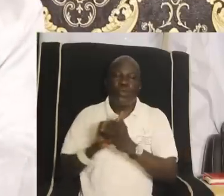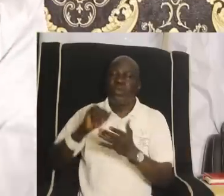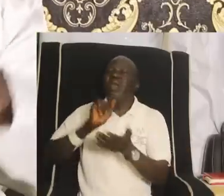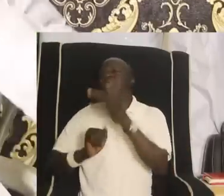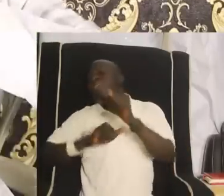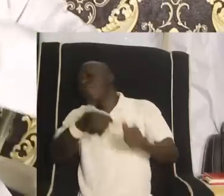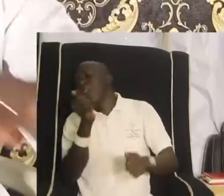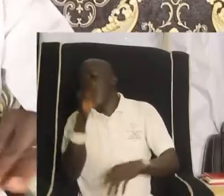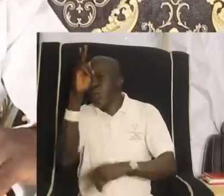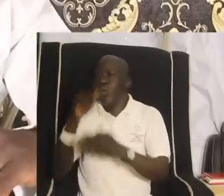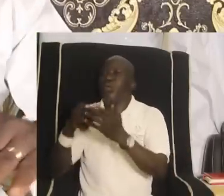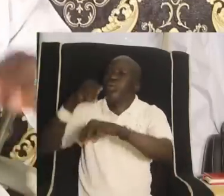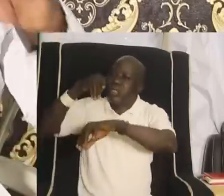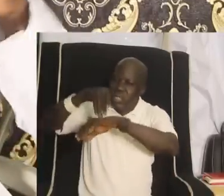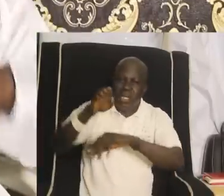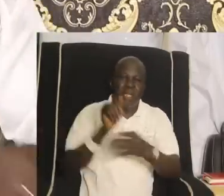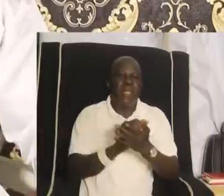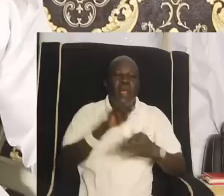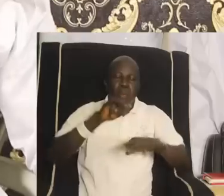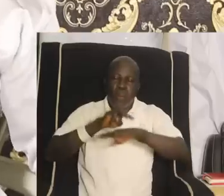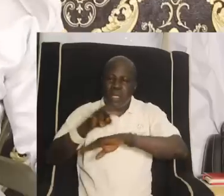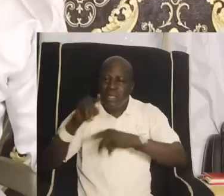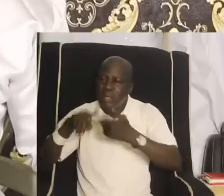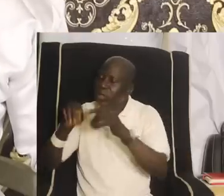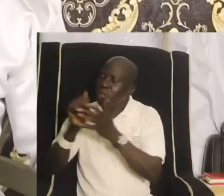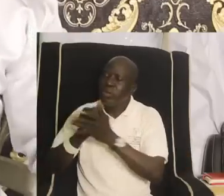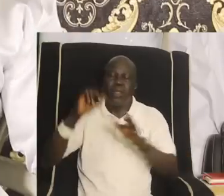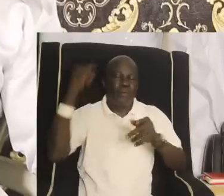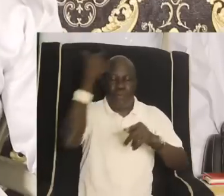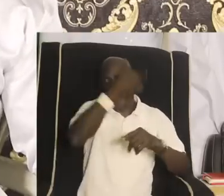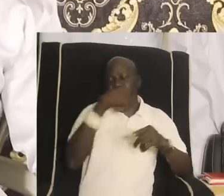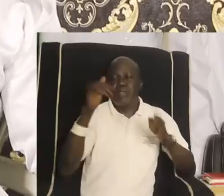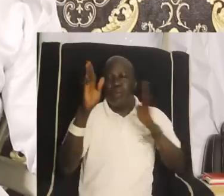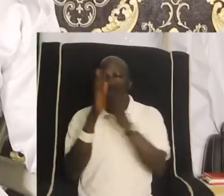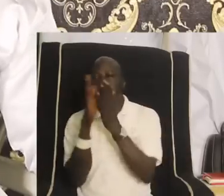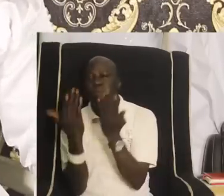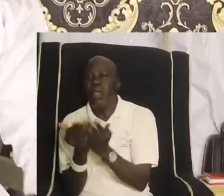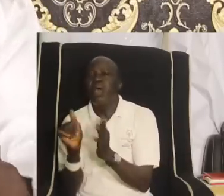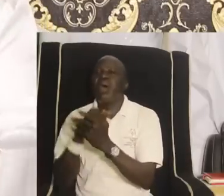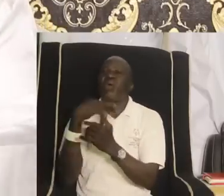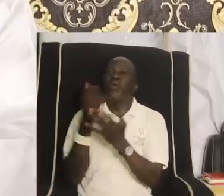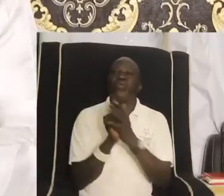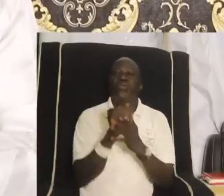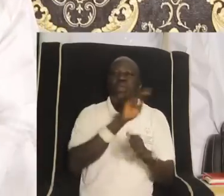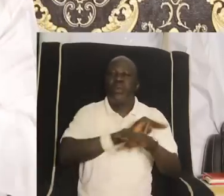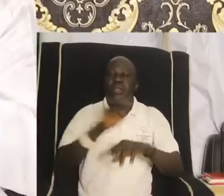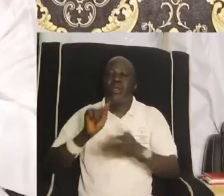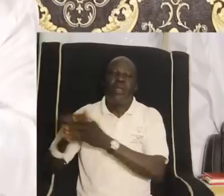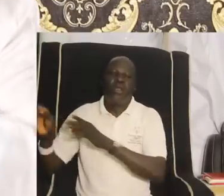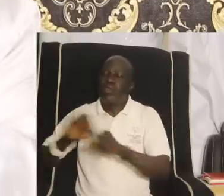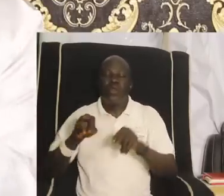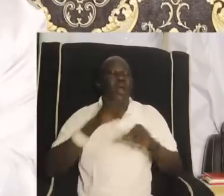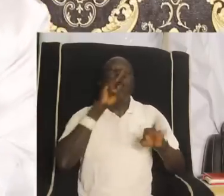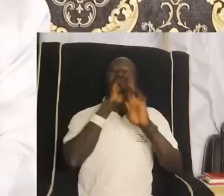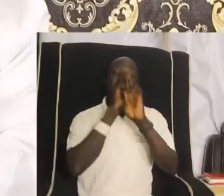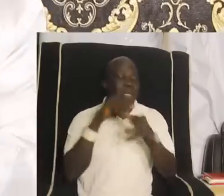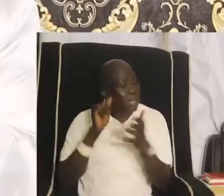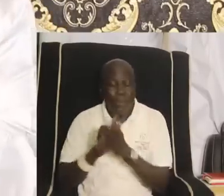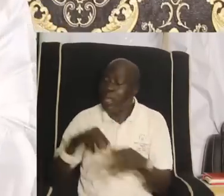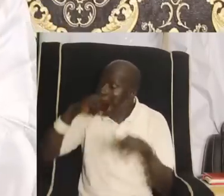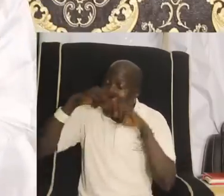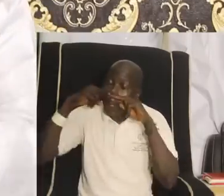if anybody send message to you on Facebook that says you click on something, don't answer them.